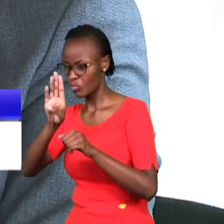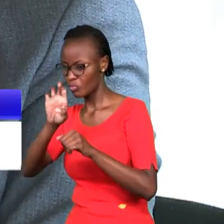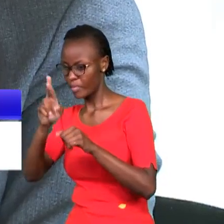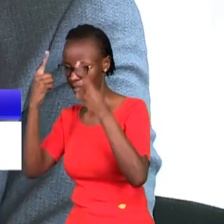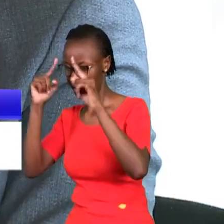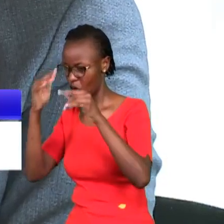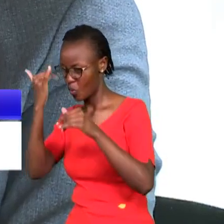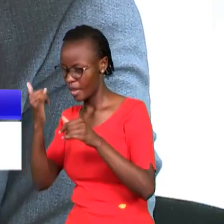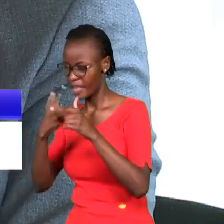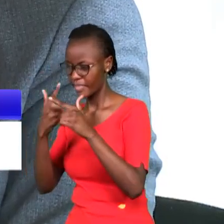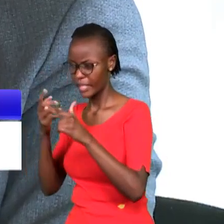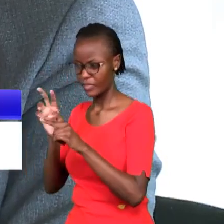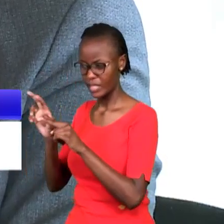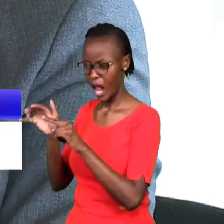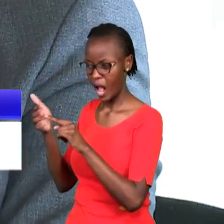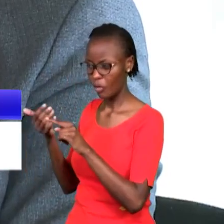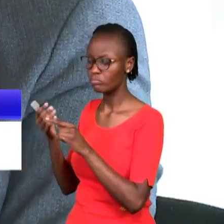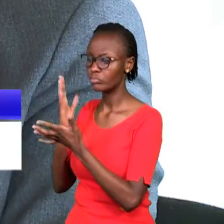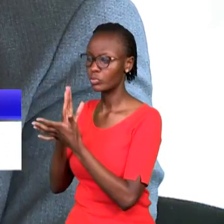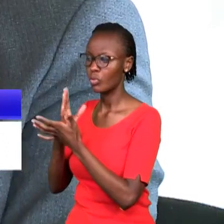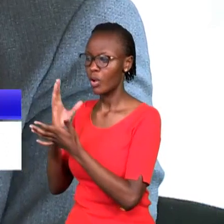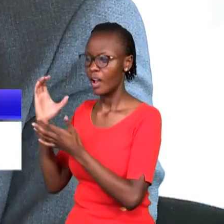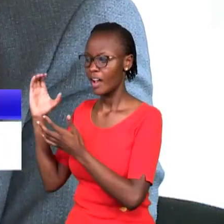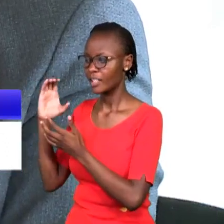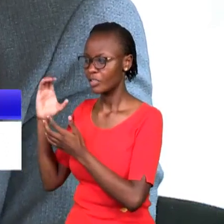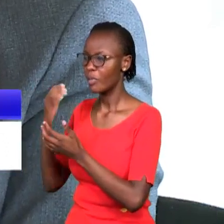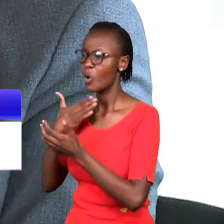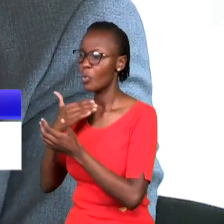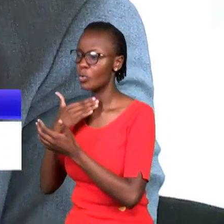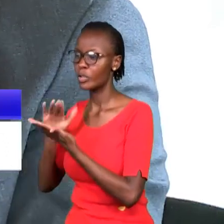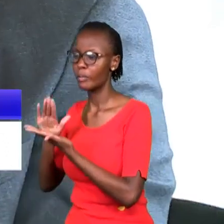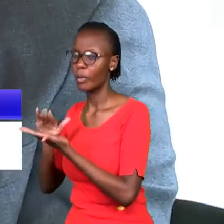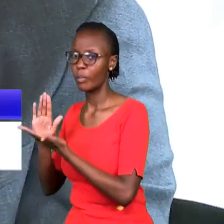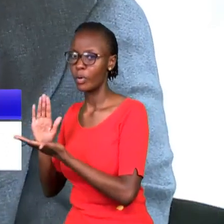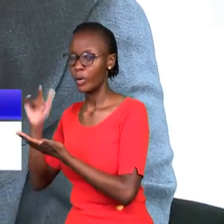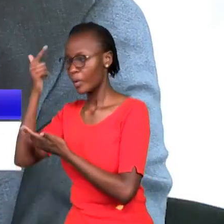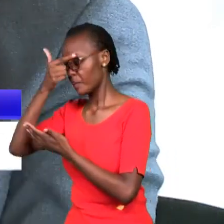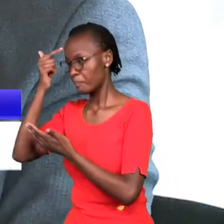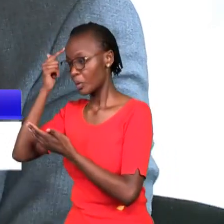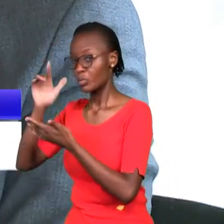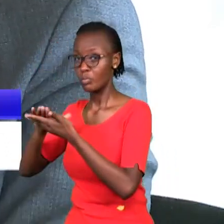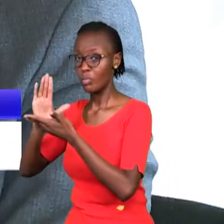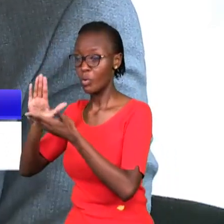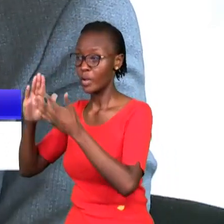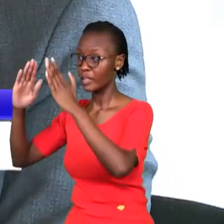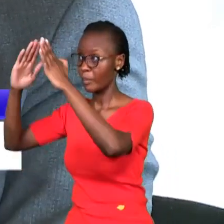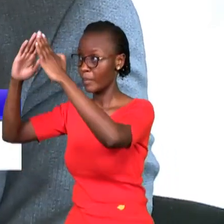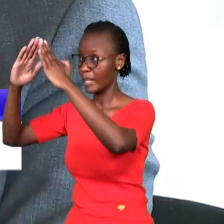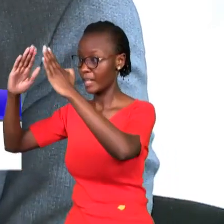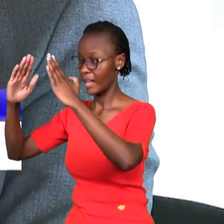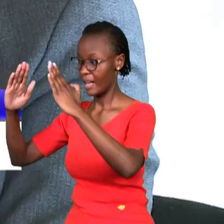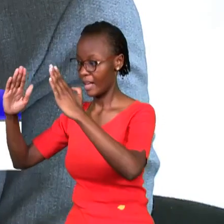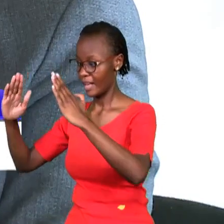then we saw an addressed market, which is the wider base of the pyramid, the